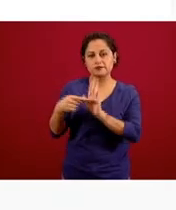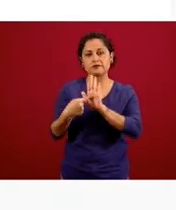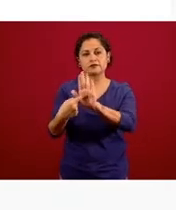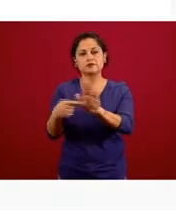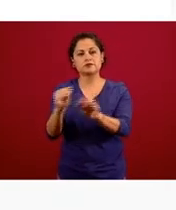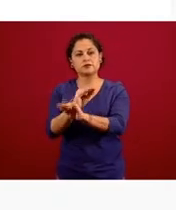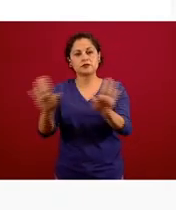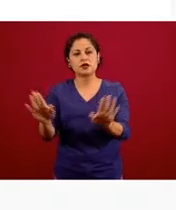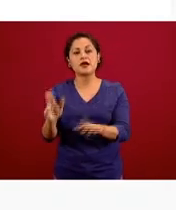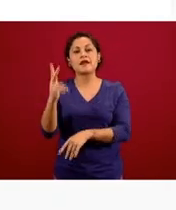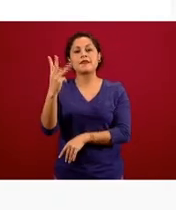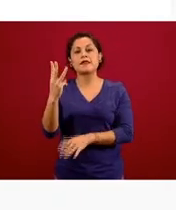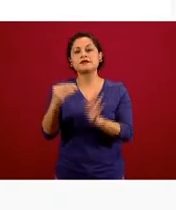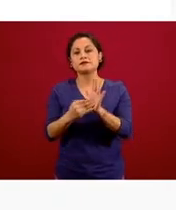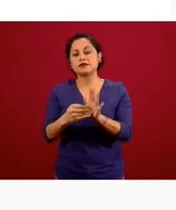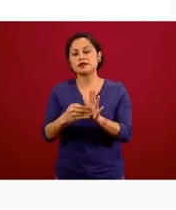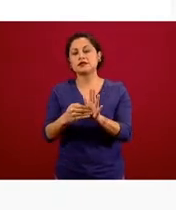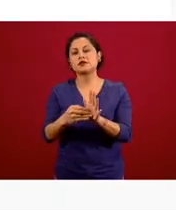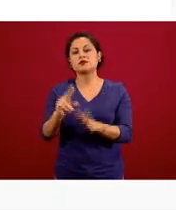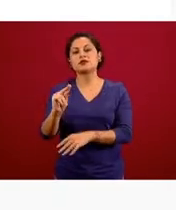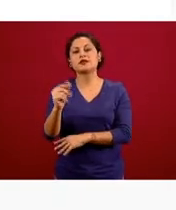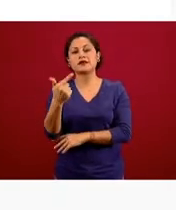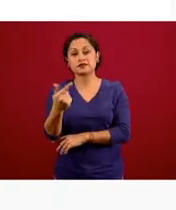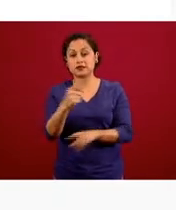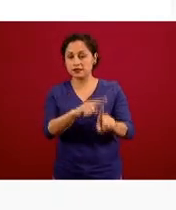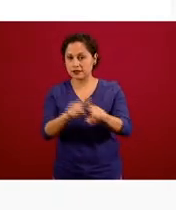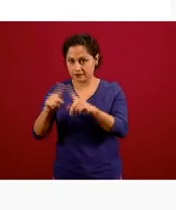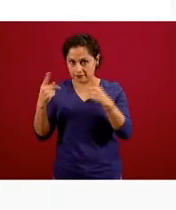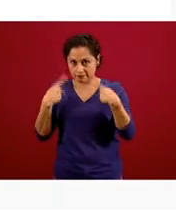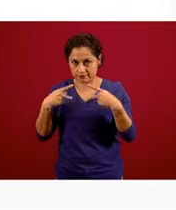3,087 so far, that account